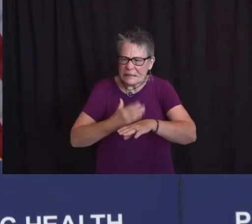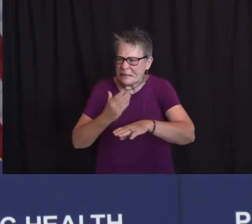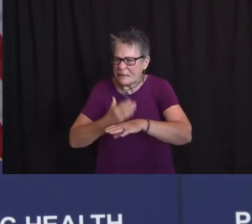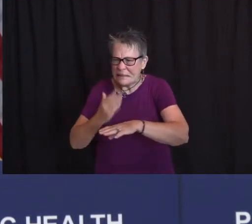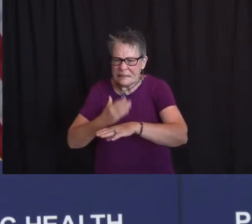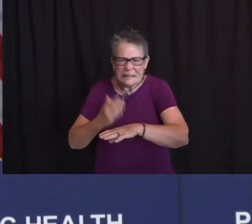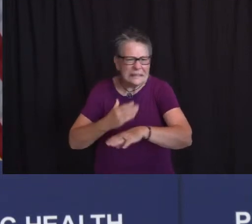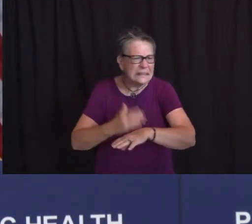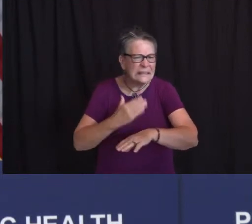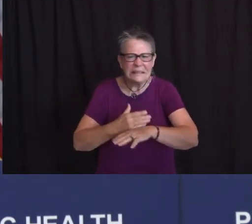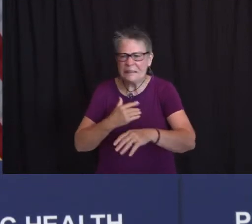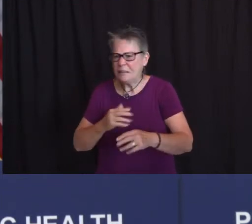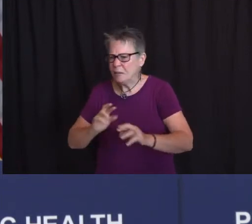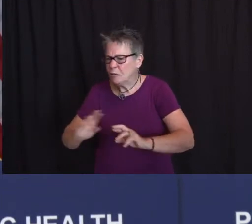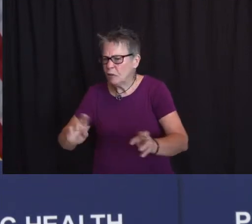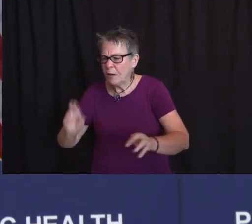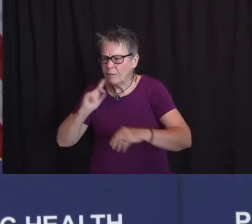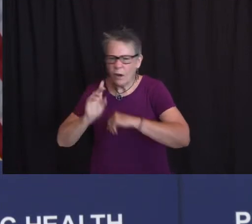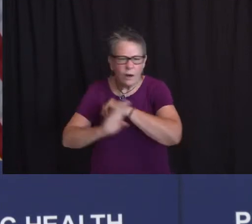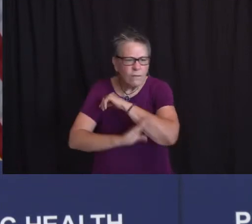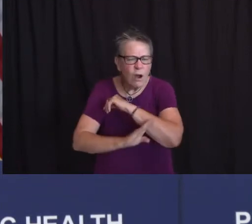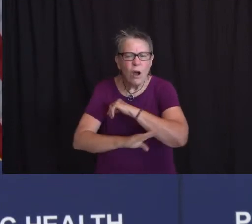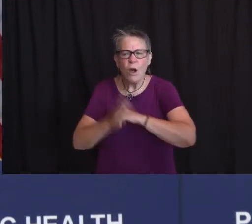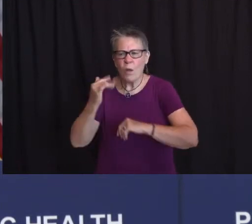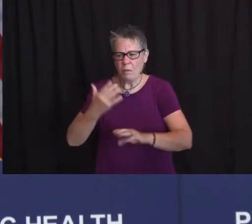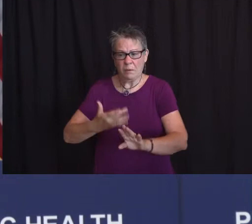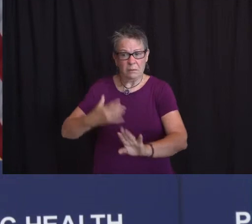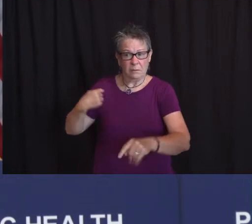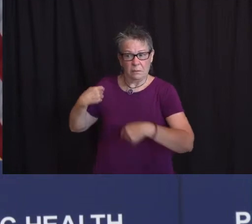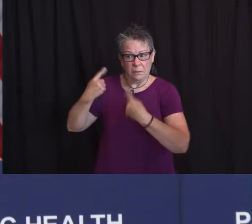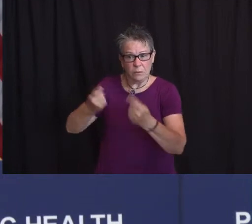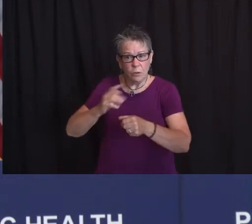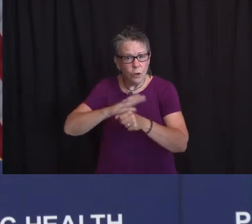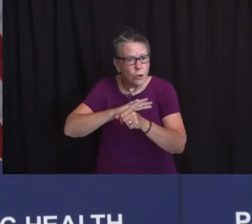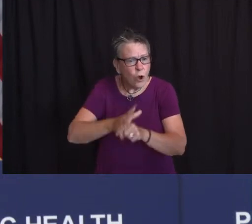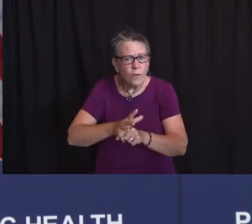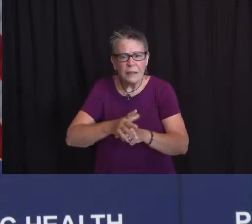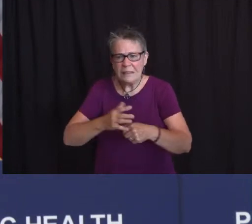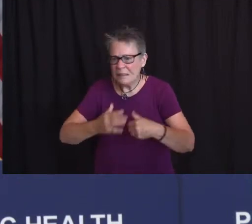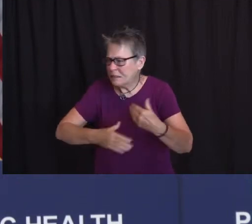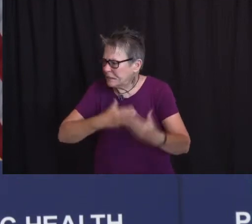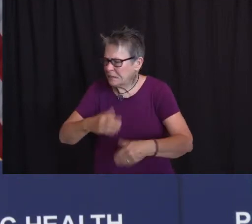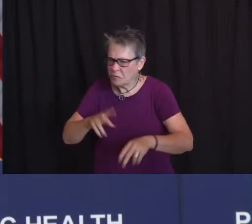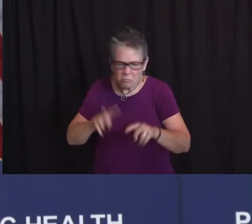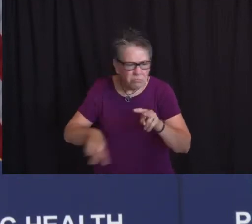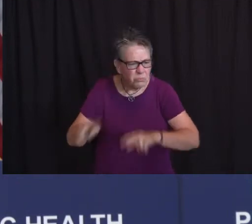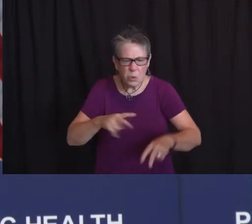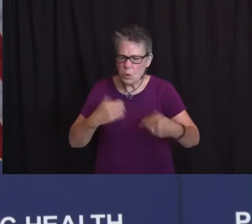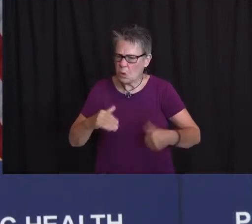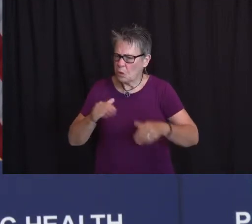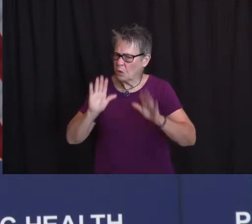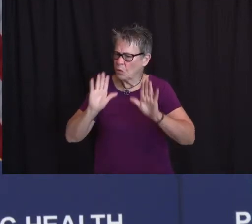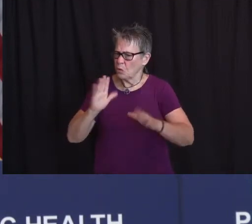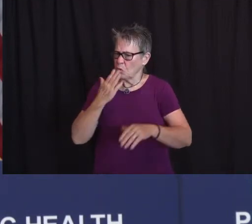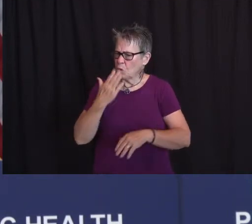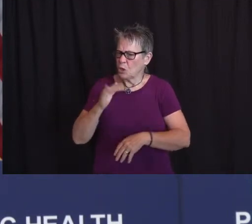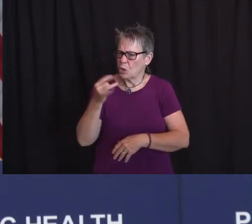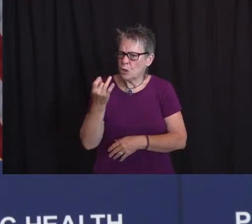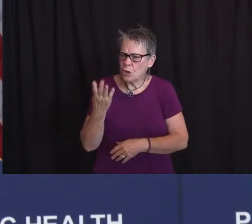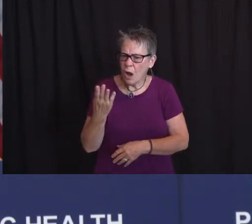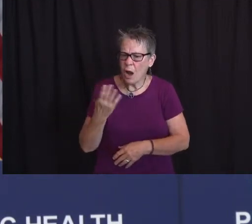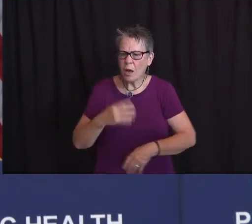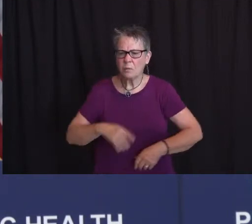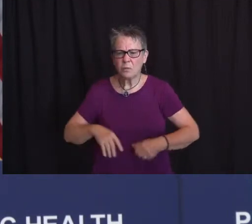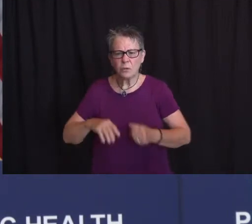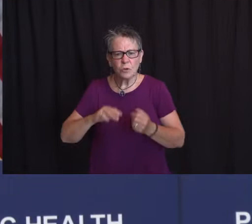only how those institutions have adapted, but also how our students have persevered in their pursuit of their post-secondary